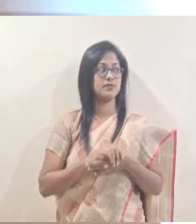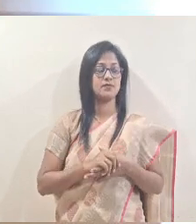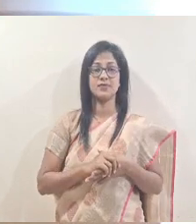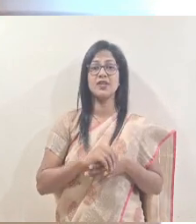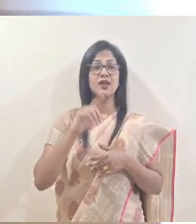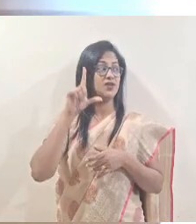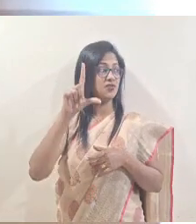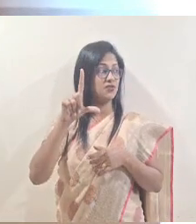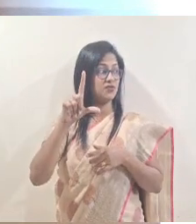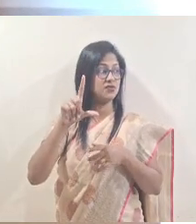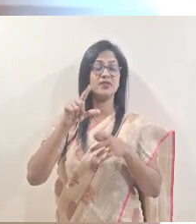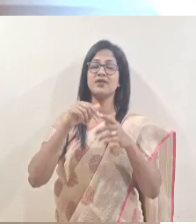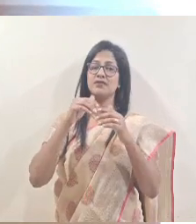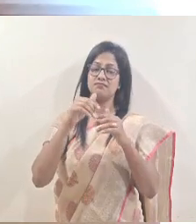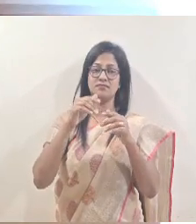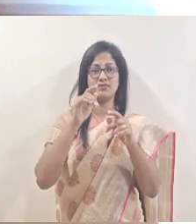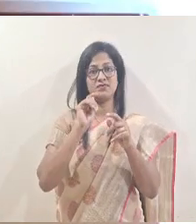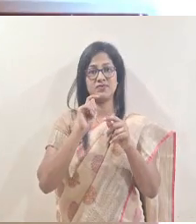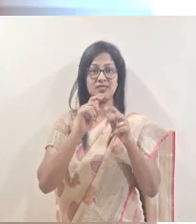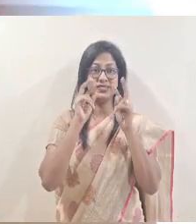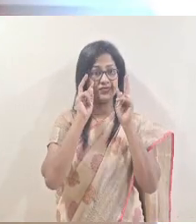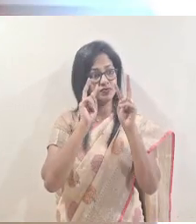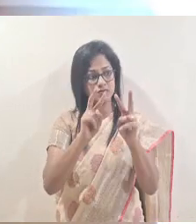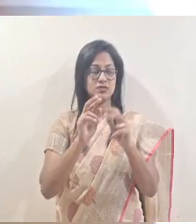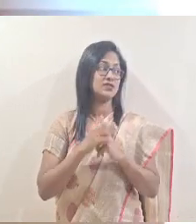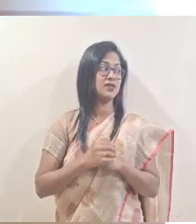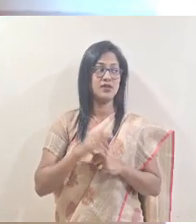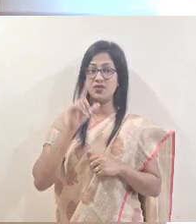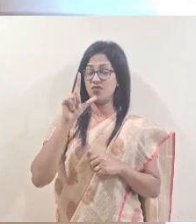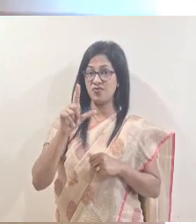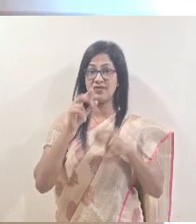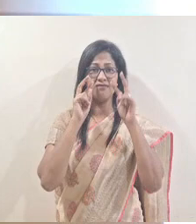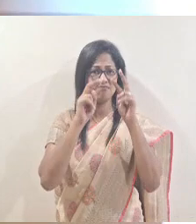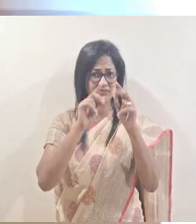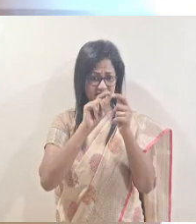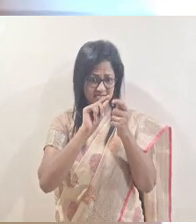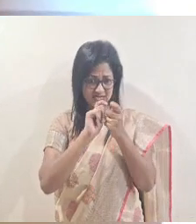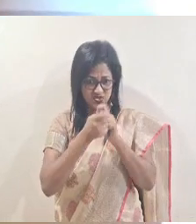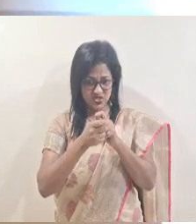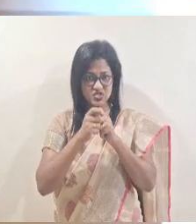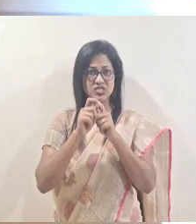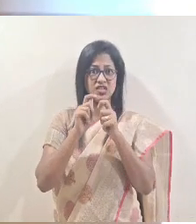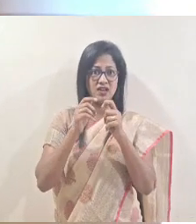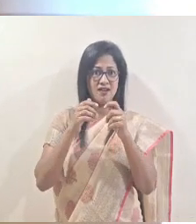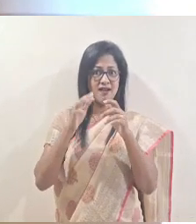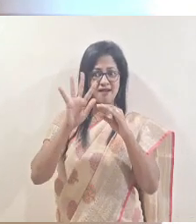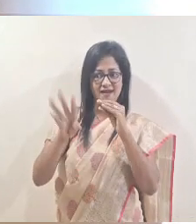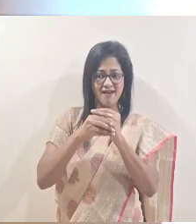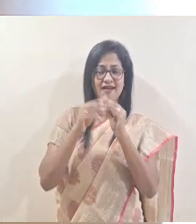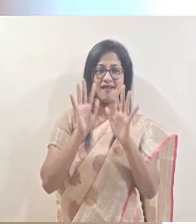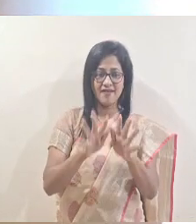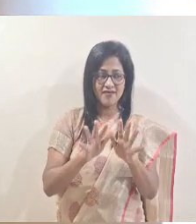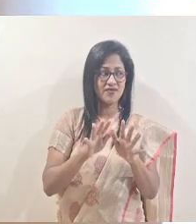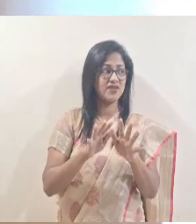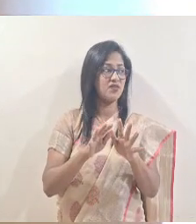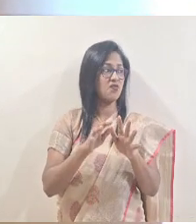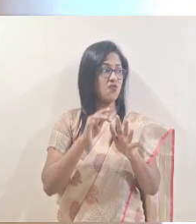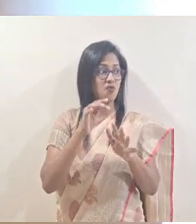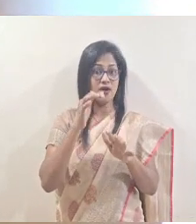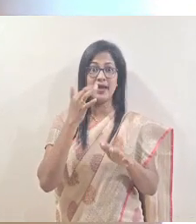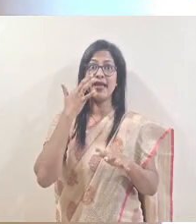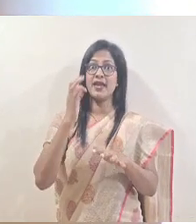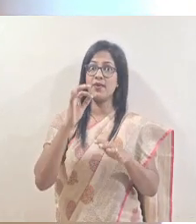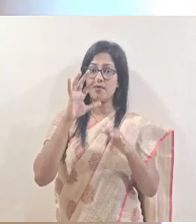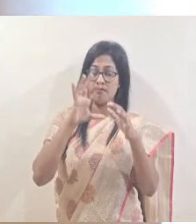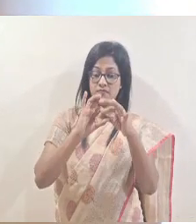This Ludhiana is where you Yes. tried it. Ludhiana, you are seeing a trend that follows. I mean, with